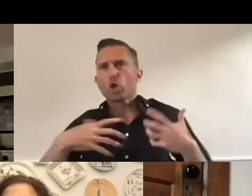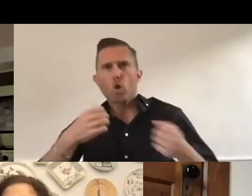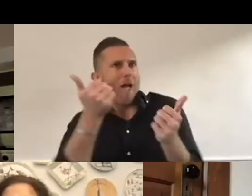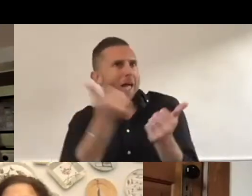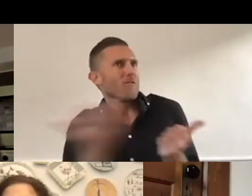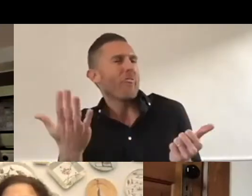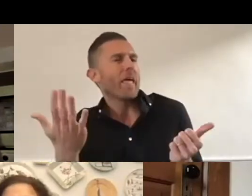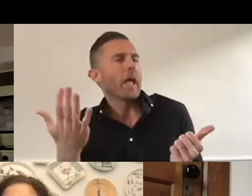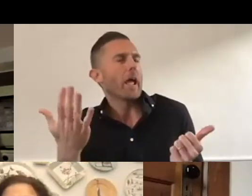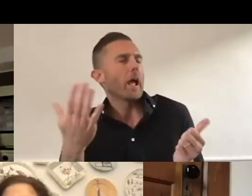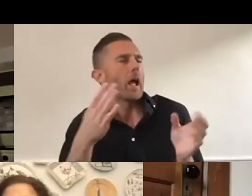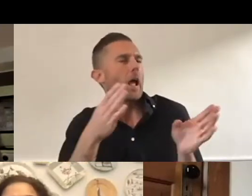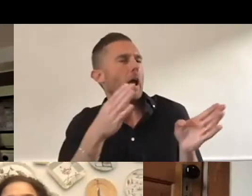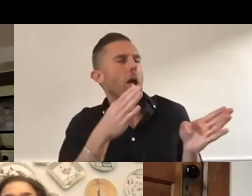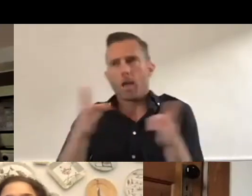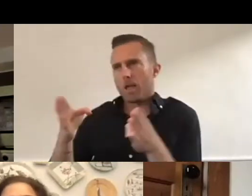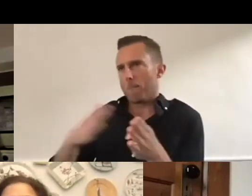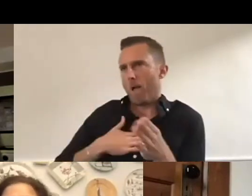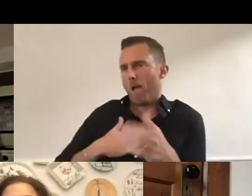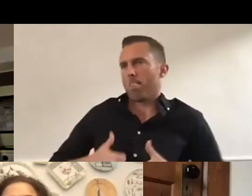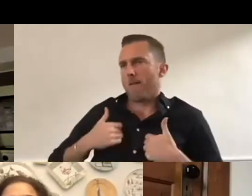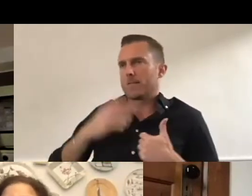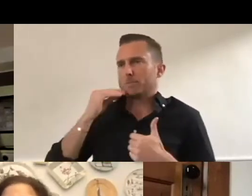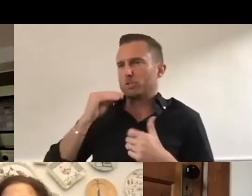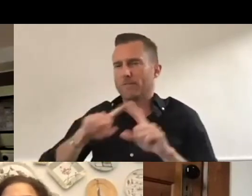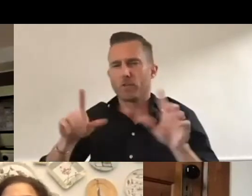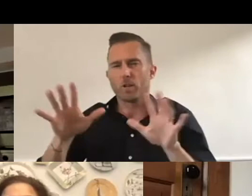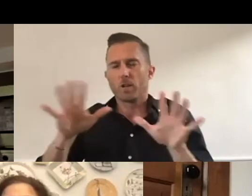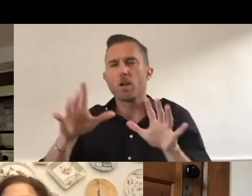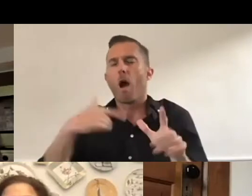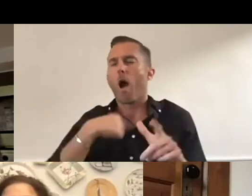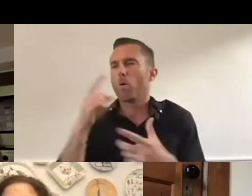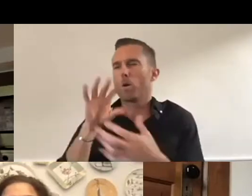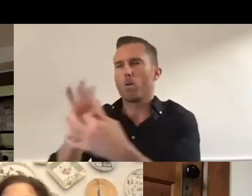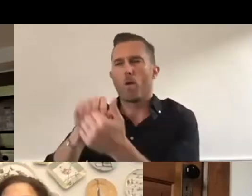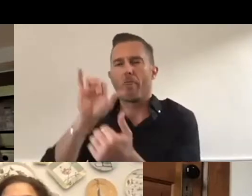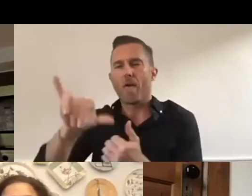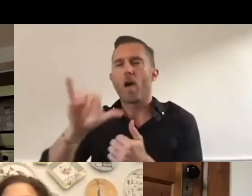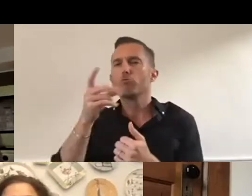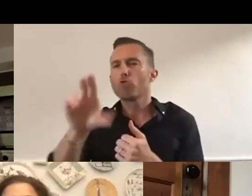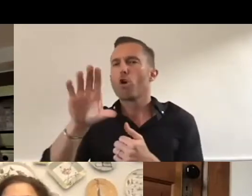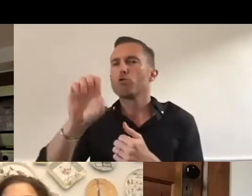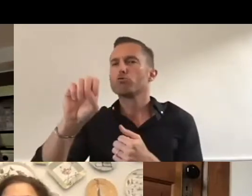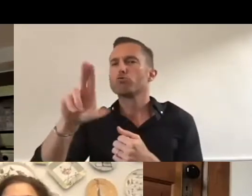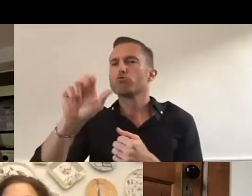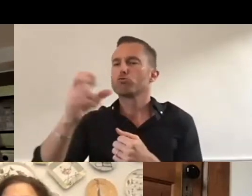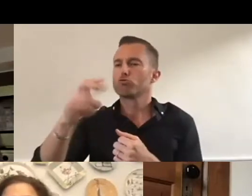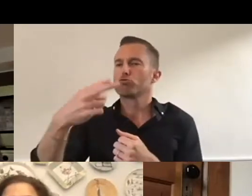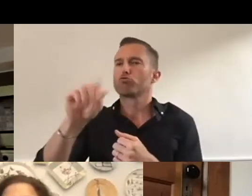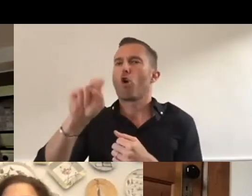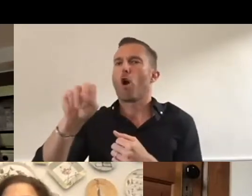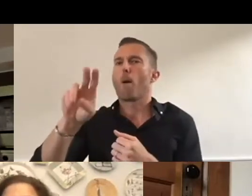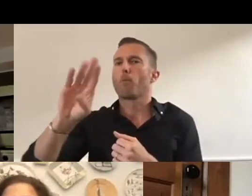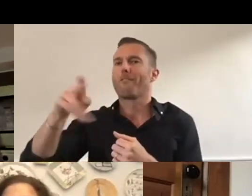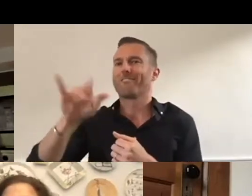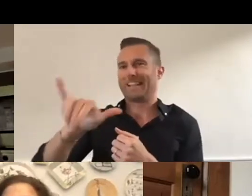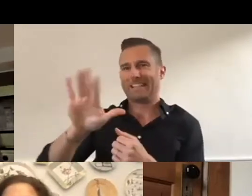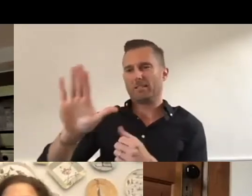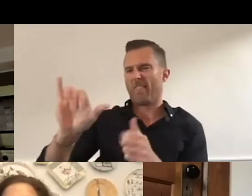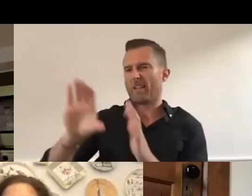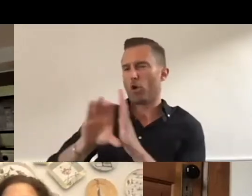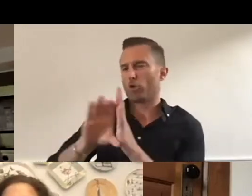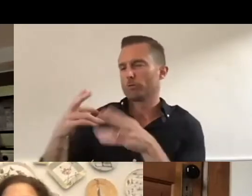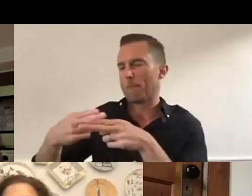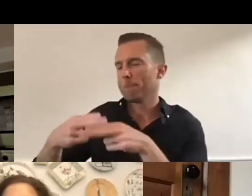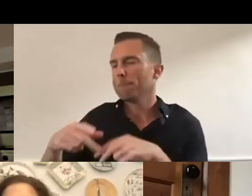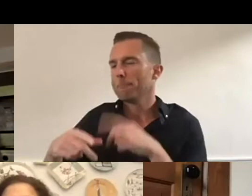I always related to that in Dr. Sean Murphy's journey on our show. So I think almost everything I pitch in some way